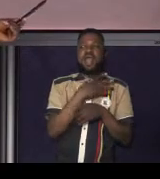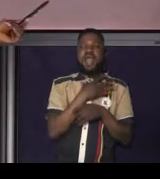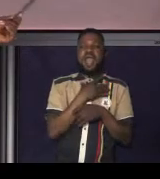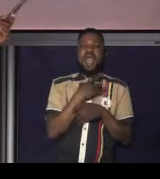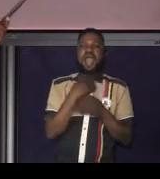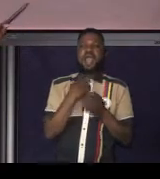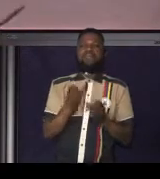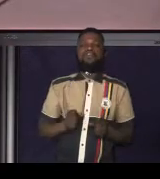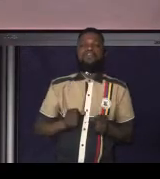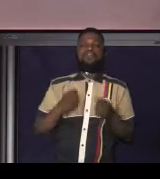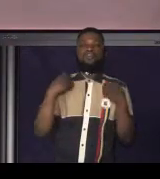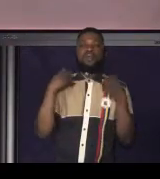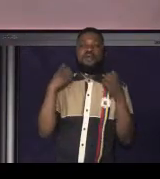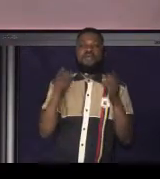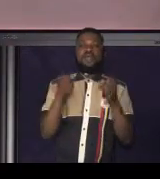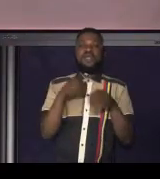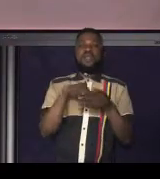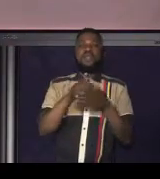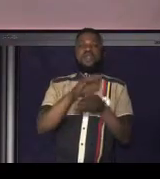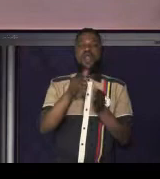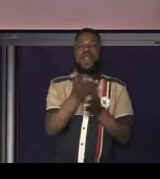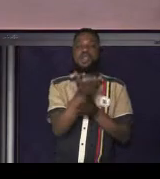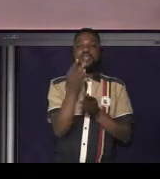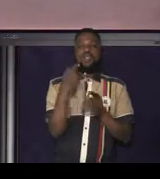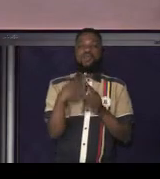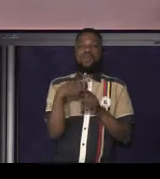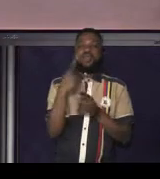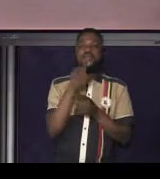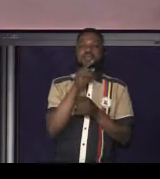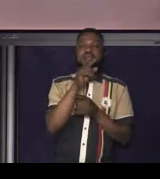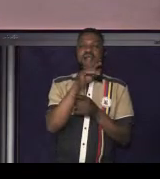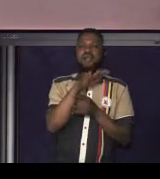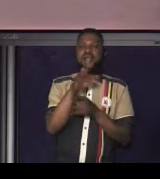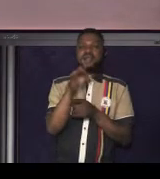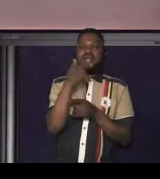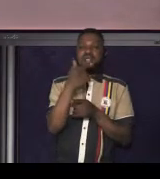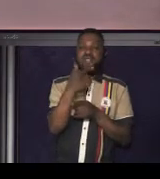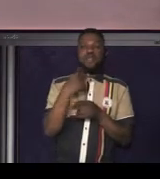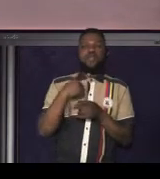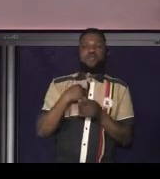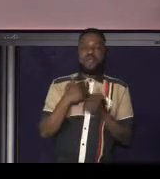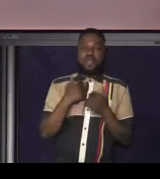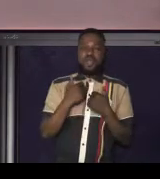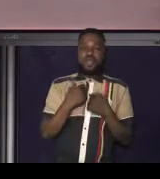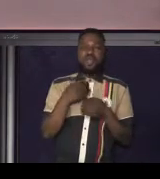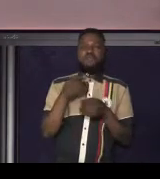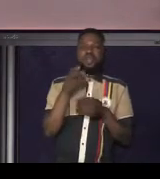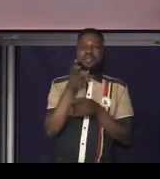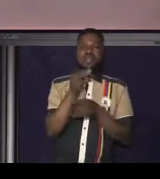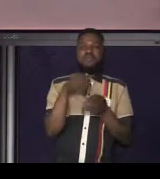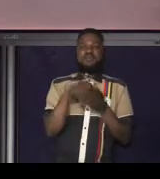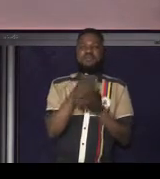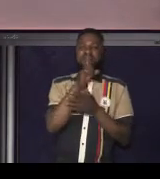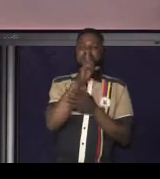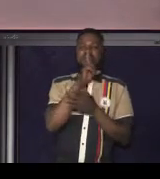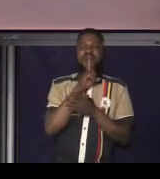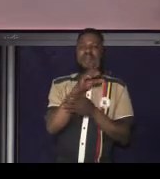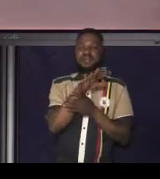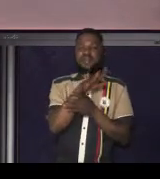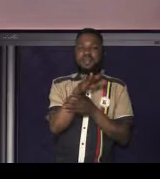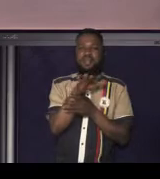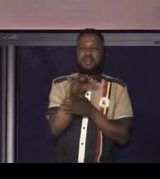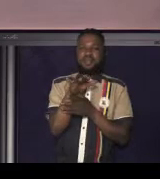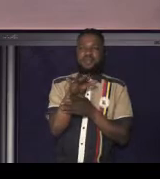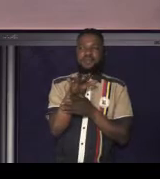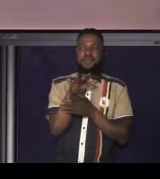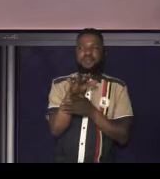And sovereign. In all these words, the letter G, we have them as silent letters.